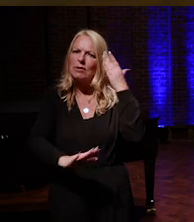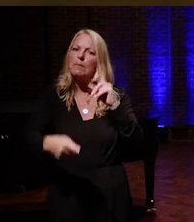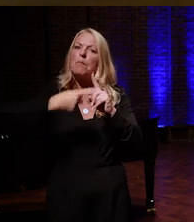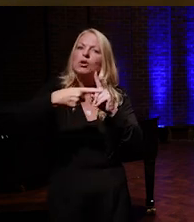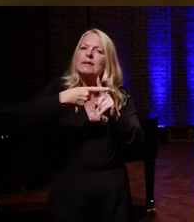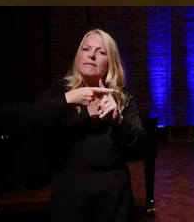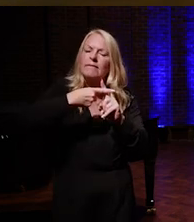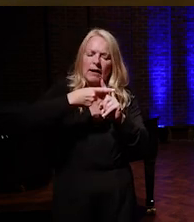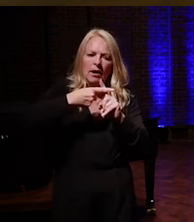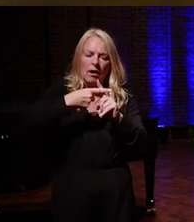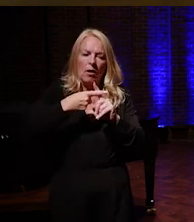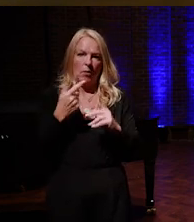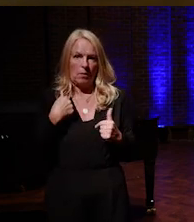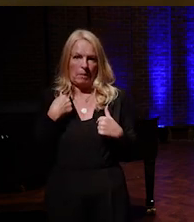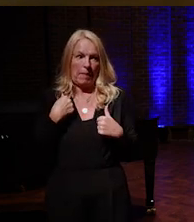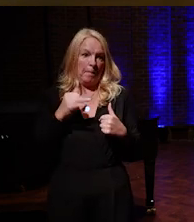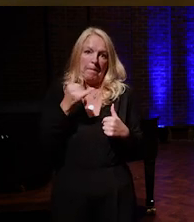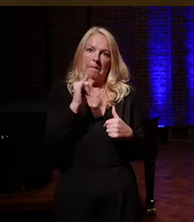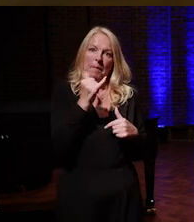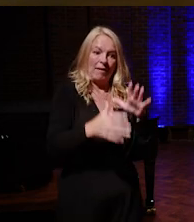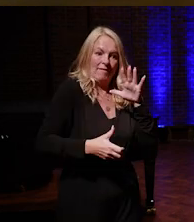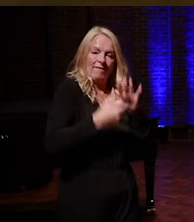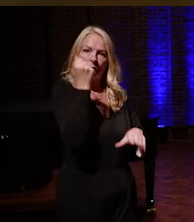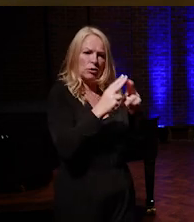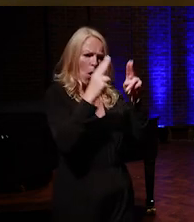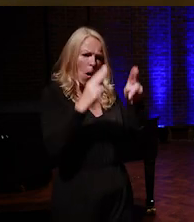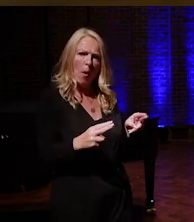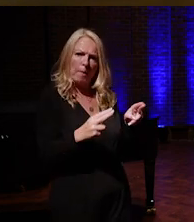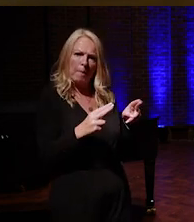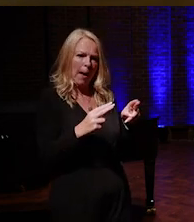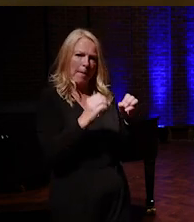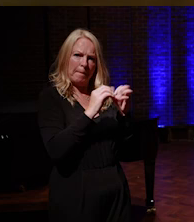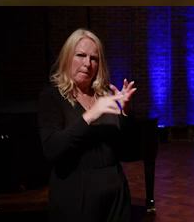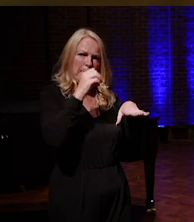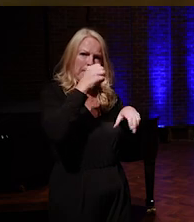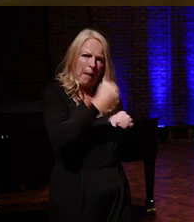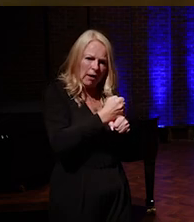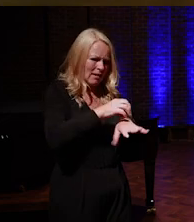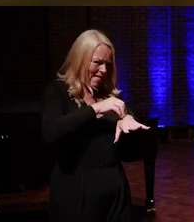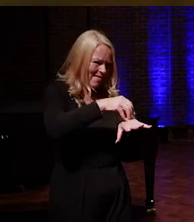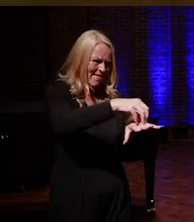Our encounters with them are often in our homes, where it feels like an invasion or an infestation.